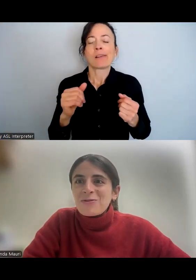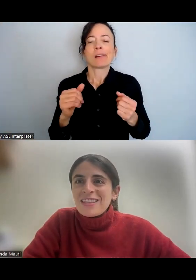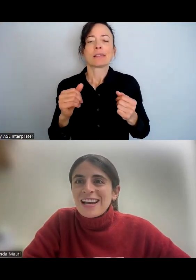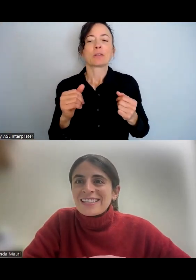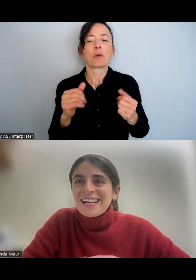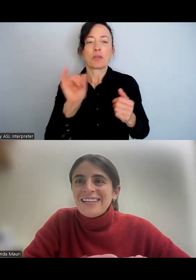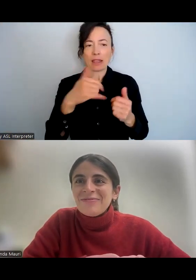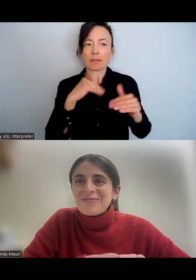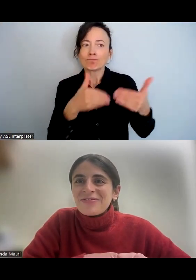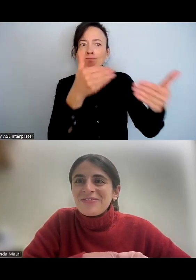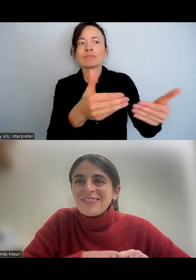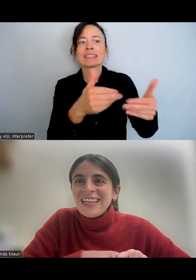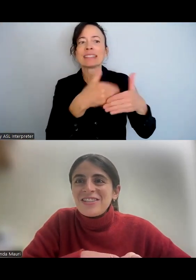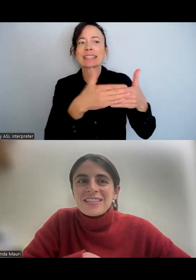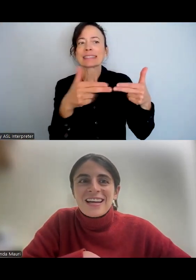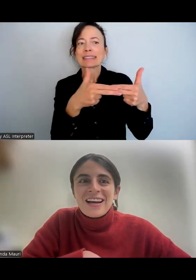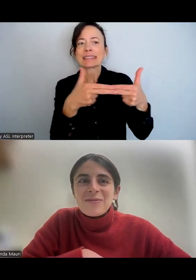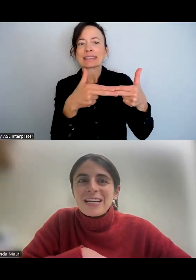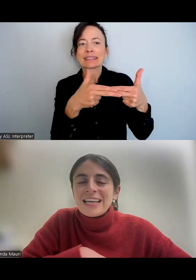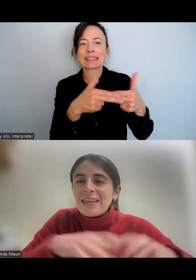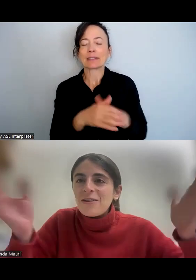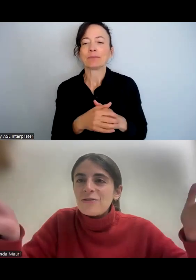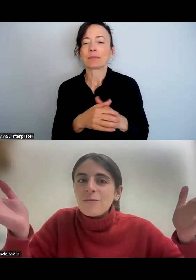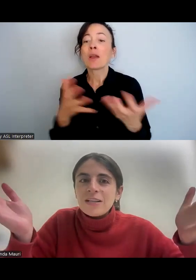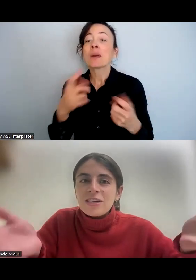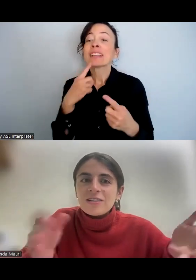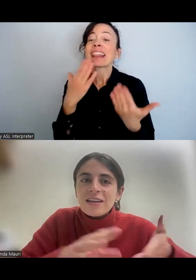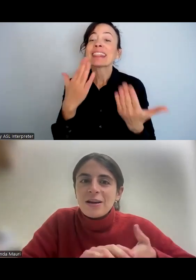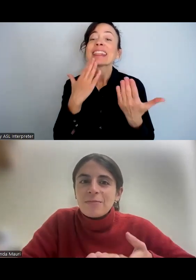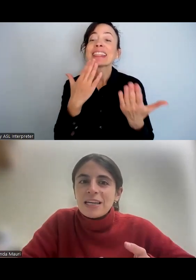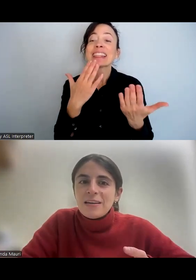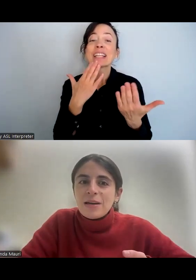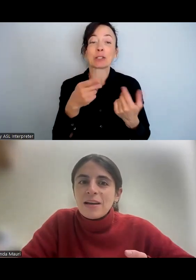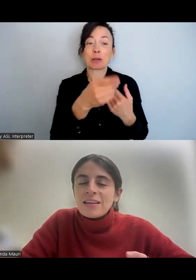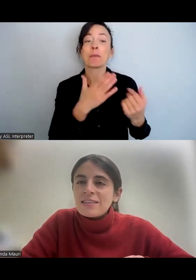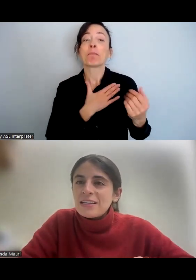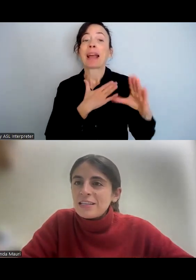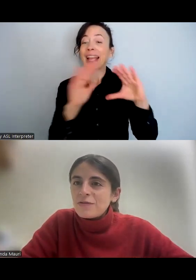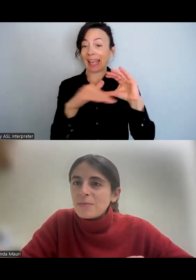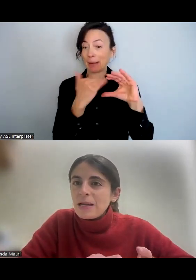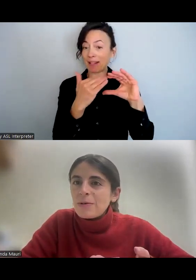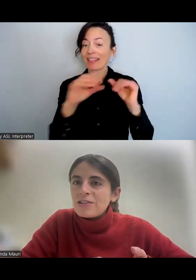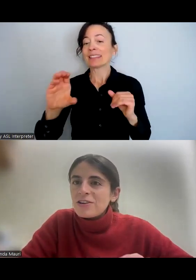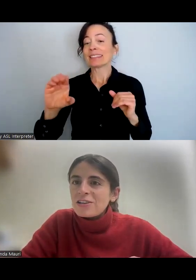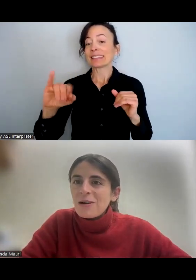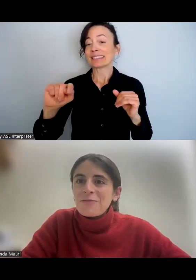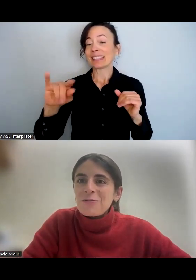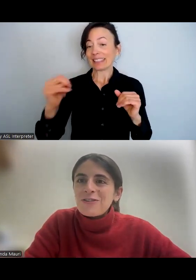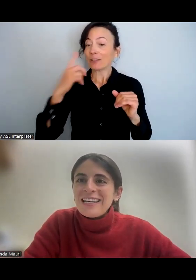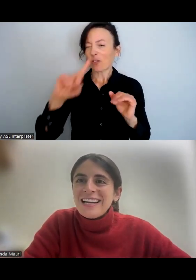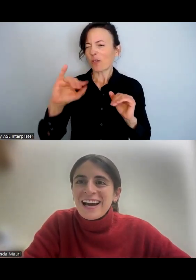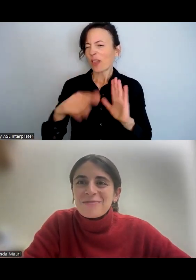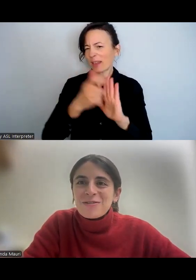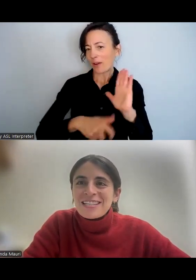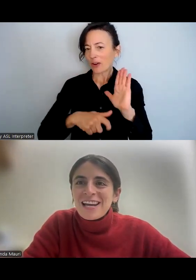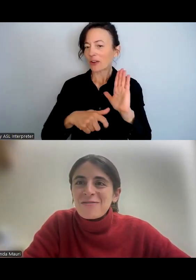I'll move to the next slide. And just want to say thank you so much. Here's my email and the citation for the paper I just talked about. Feel